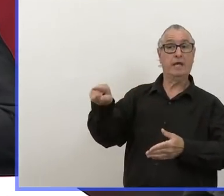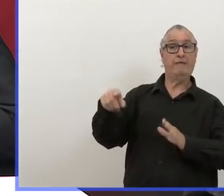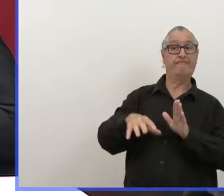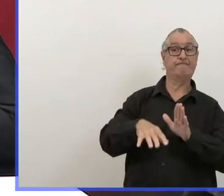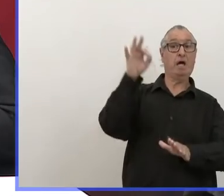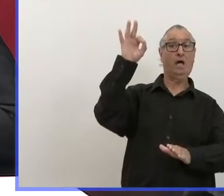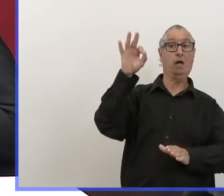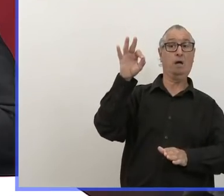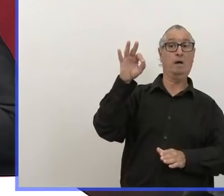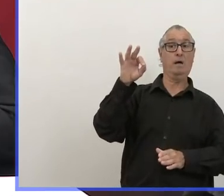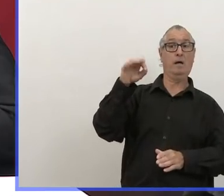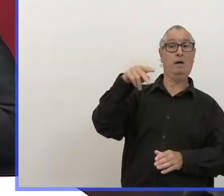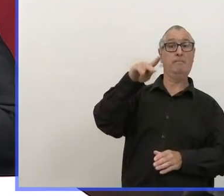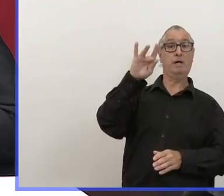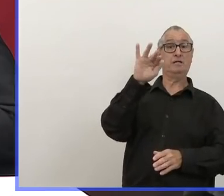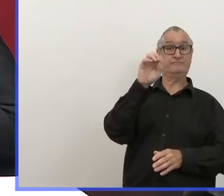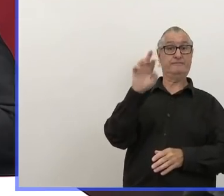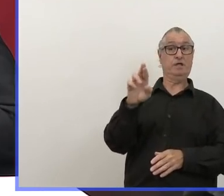more limited than expected